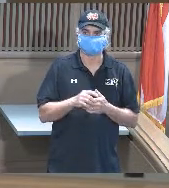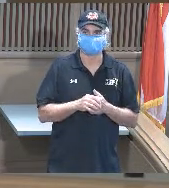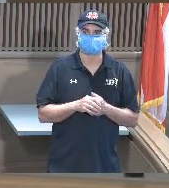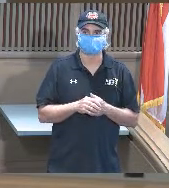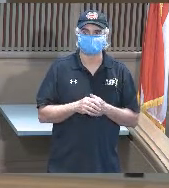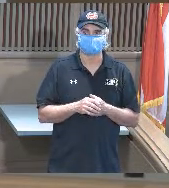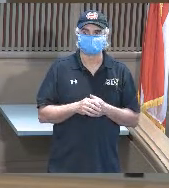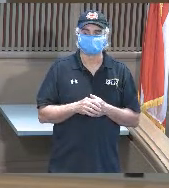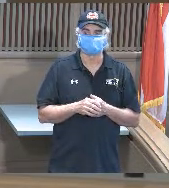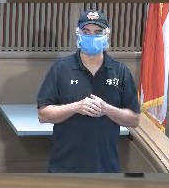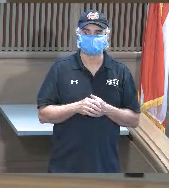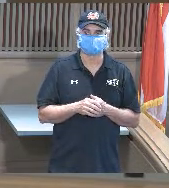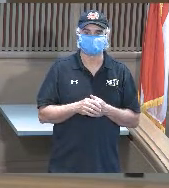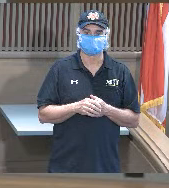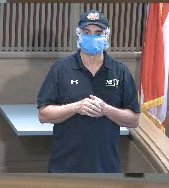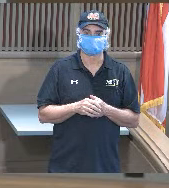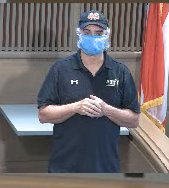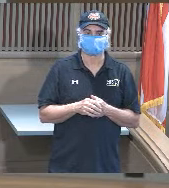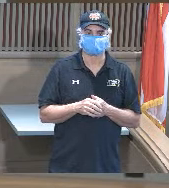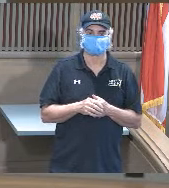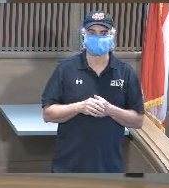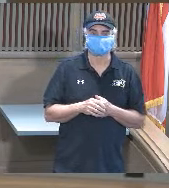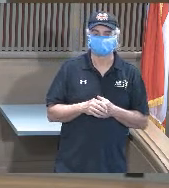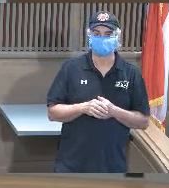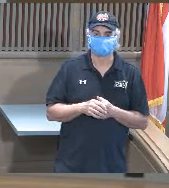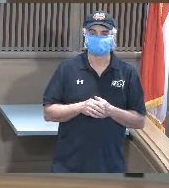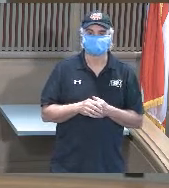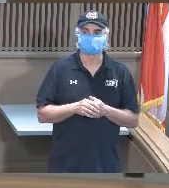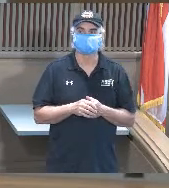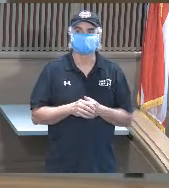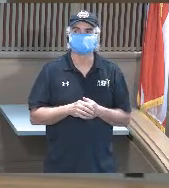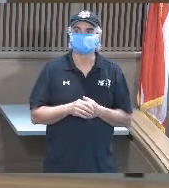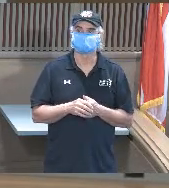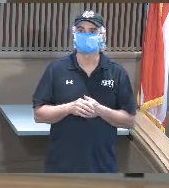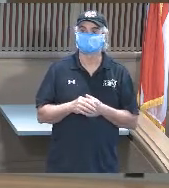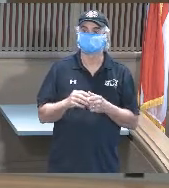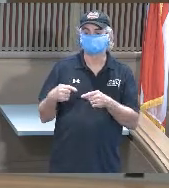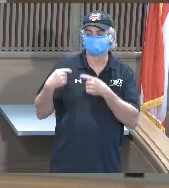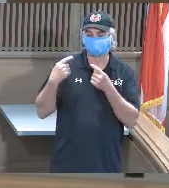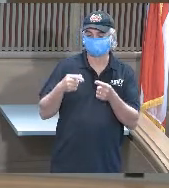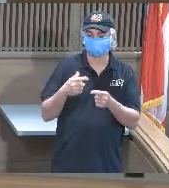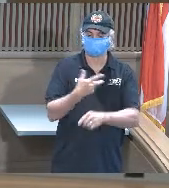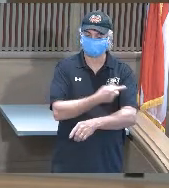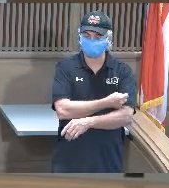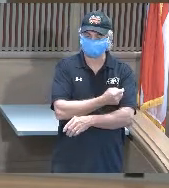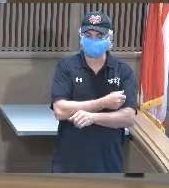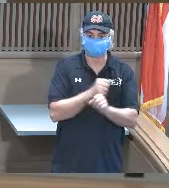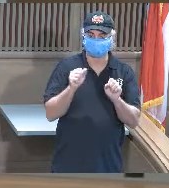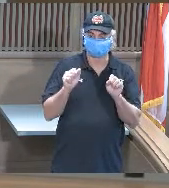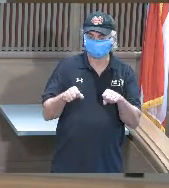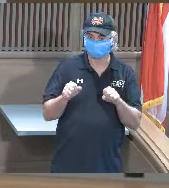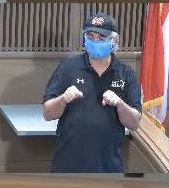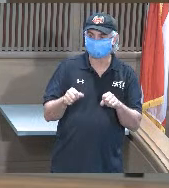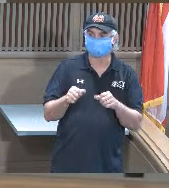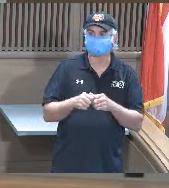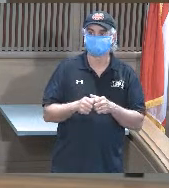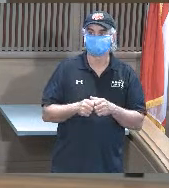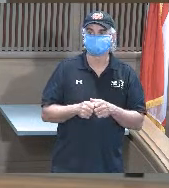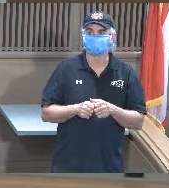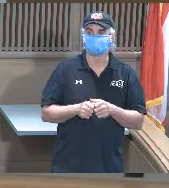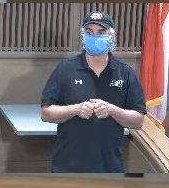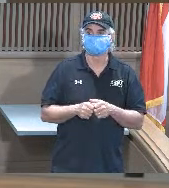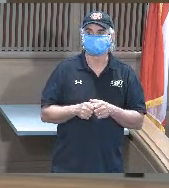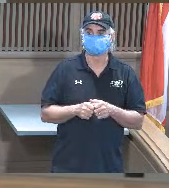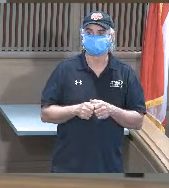intubated, and of course reducing the likelihood of death. Since the vaccines have been available, there have been 180-something